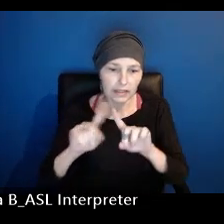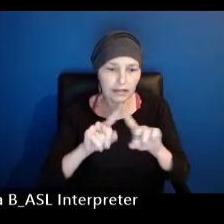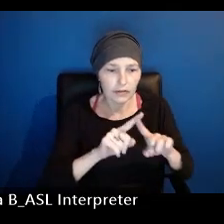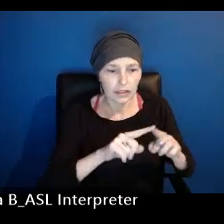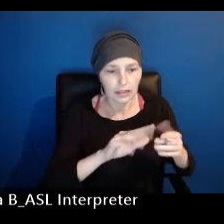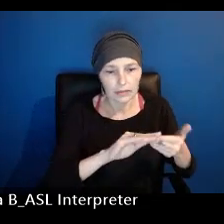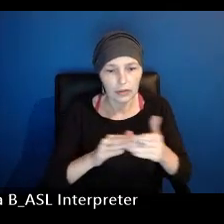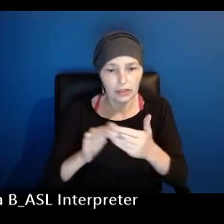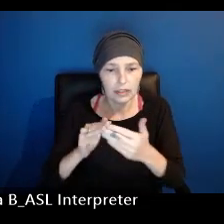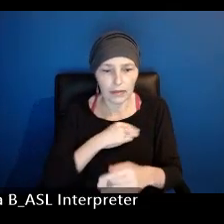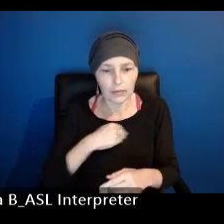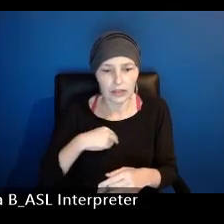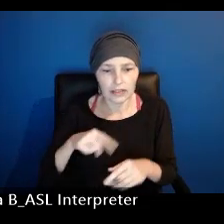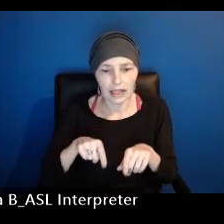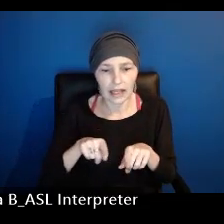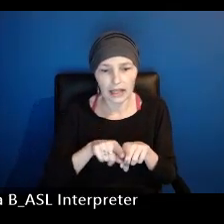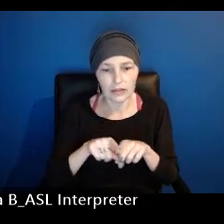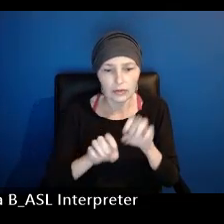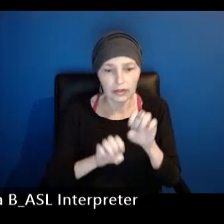future energy policies.